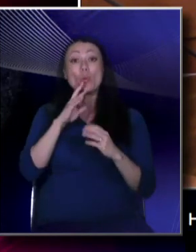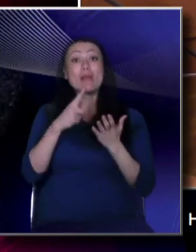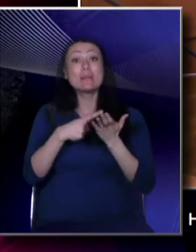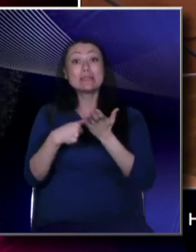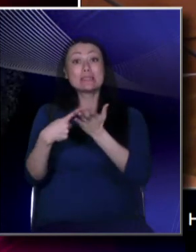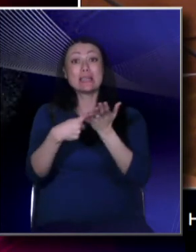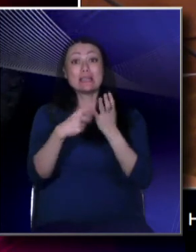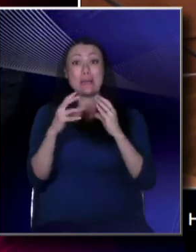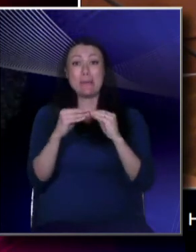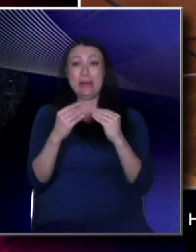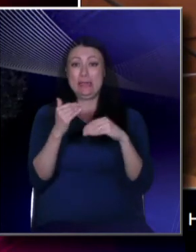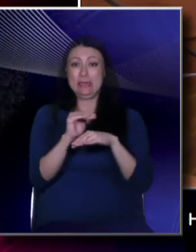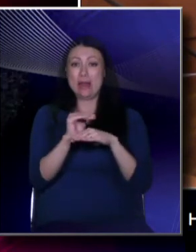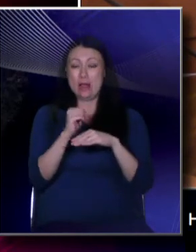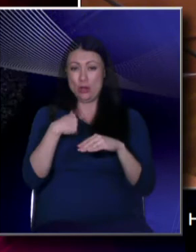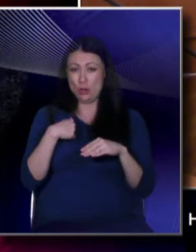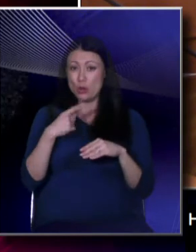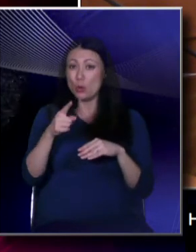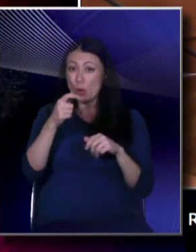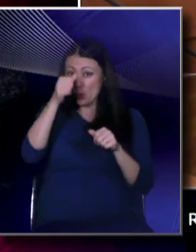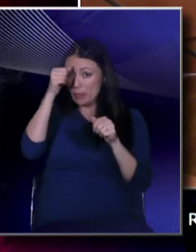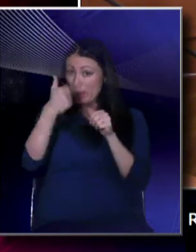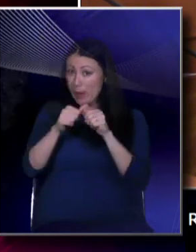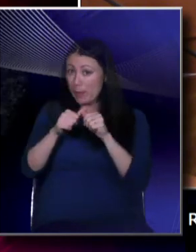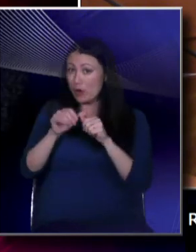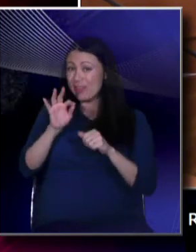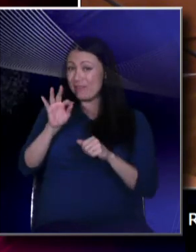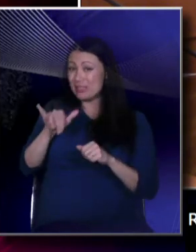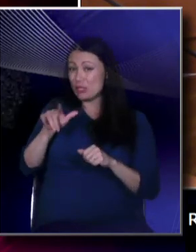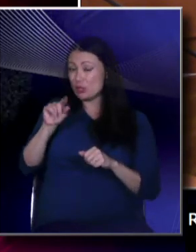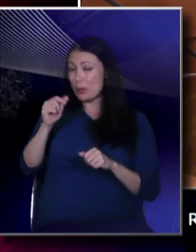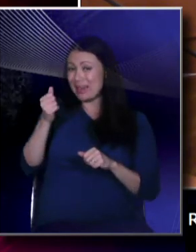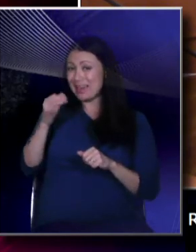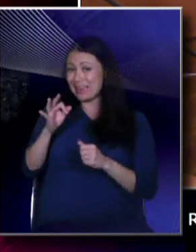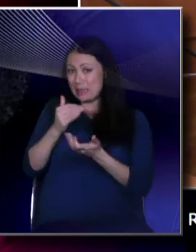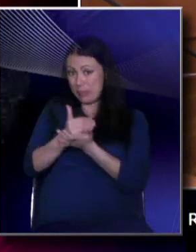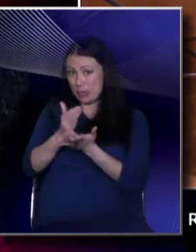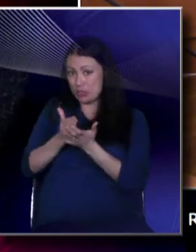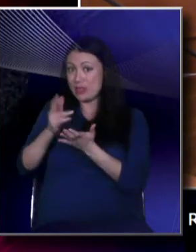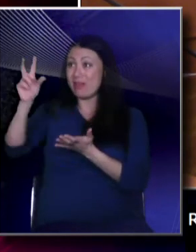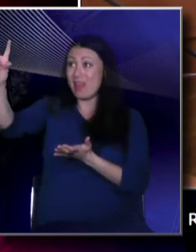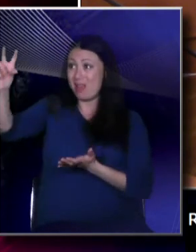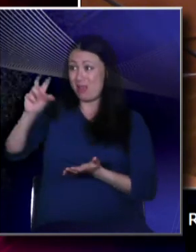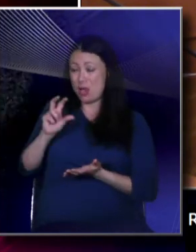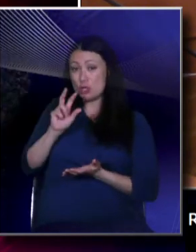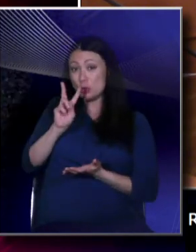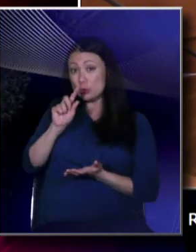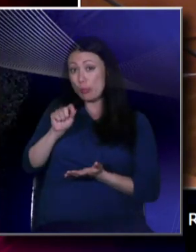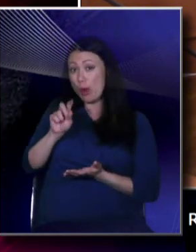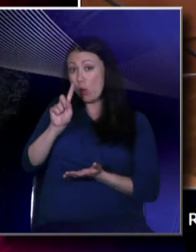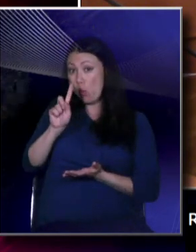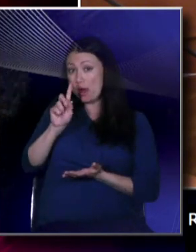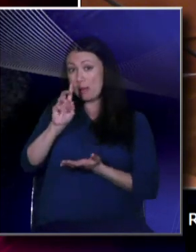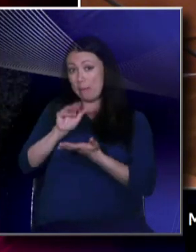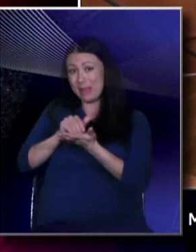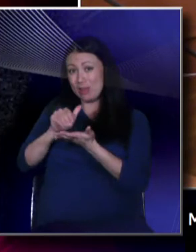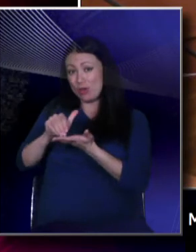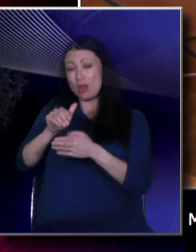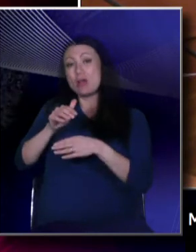tonight, you will recall in the fiscal year 2019 budget, we were appropriated $2.1 million